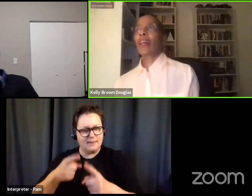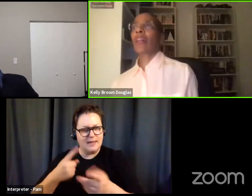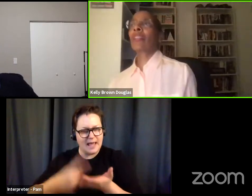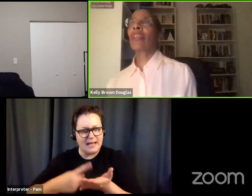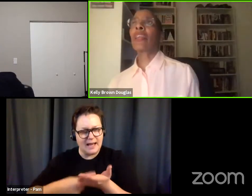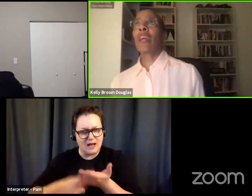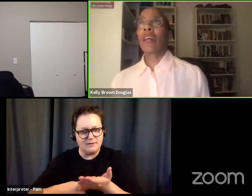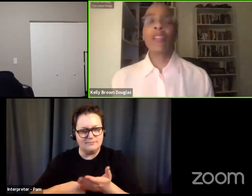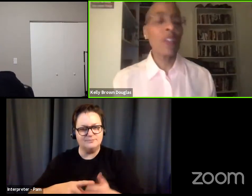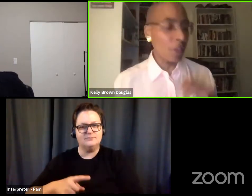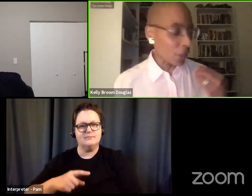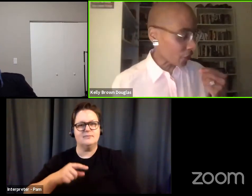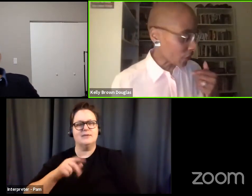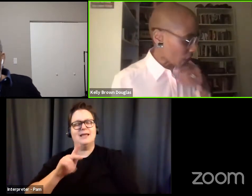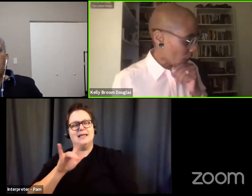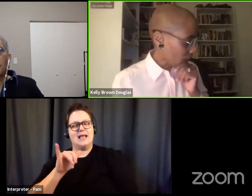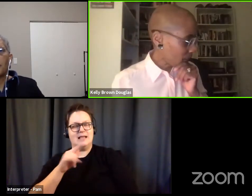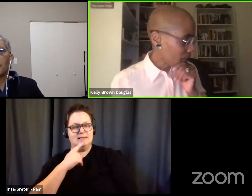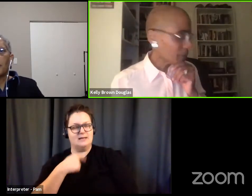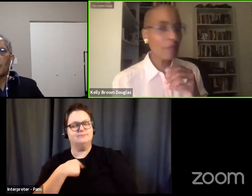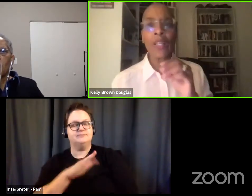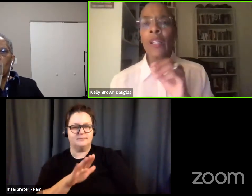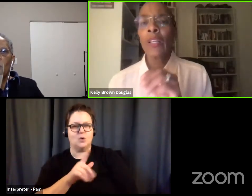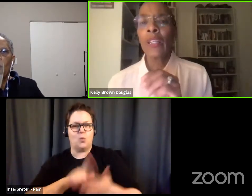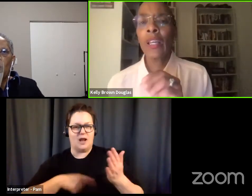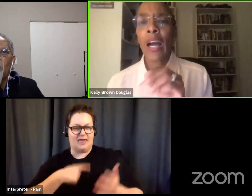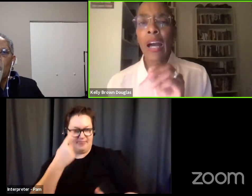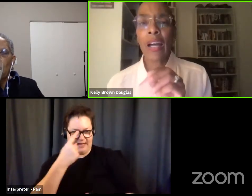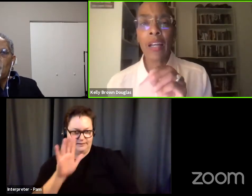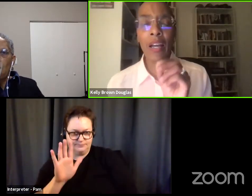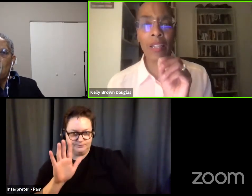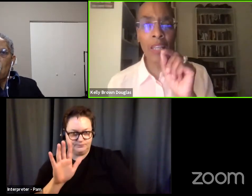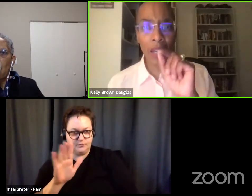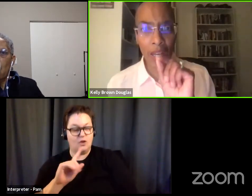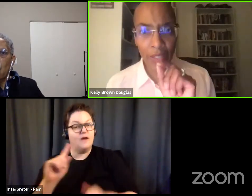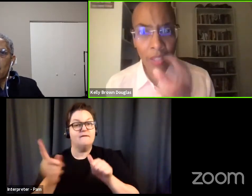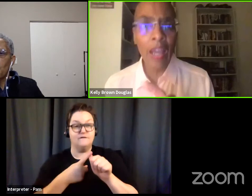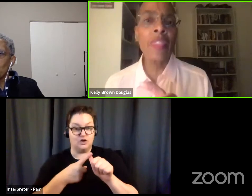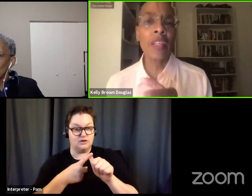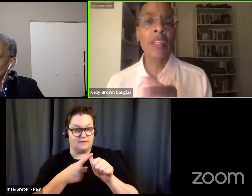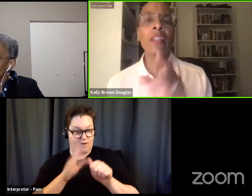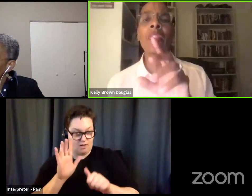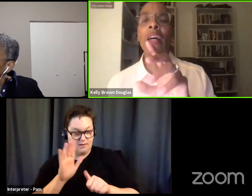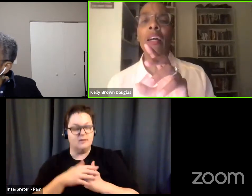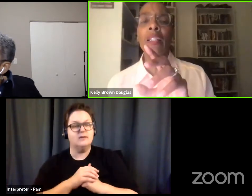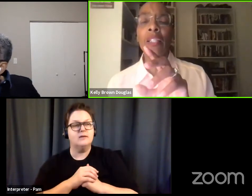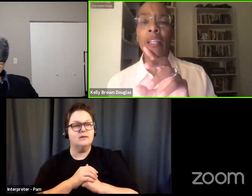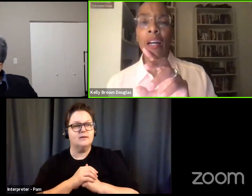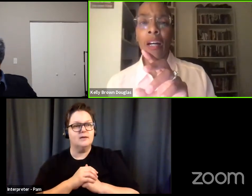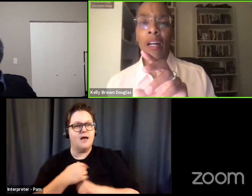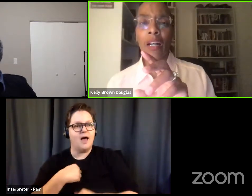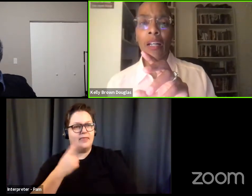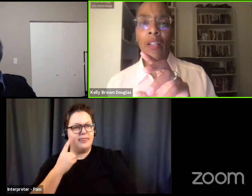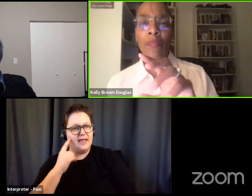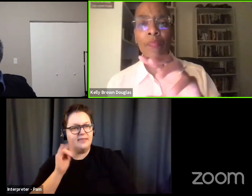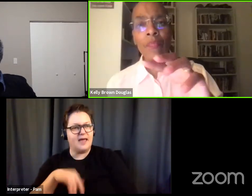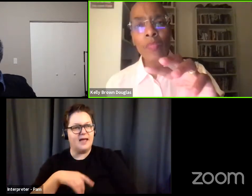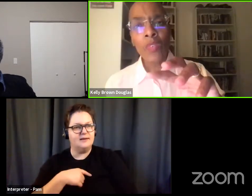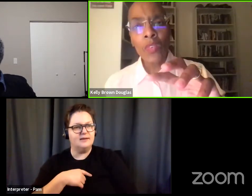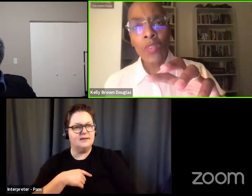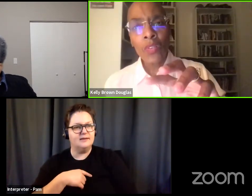think. Yeah, first of all, yeah, I think that